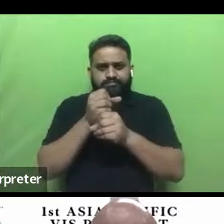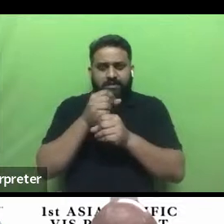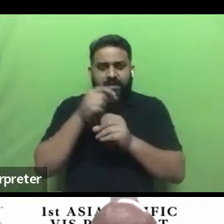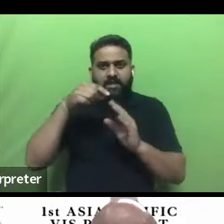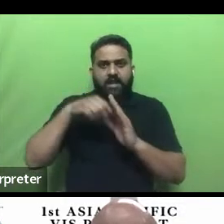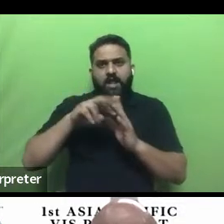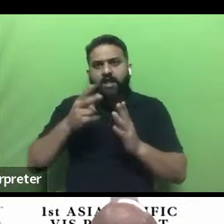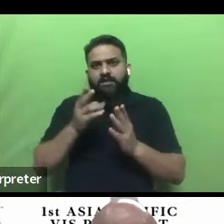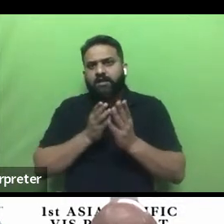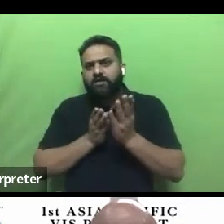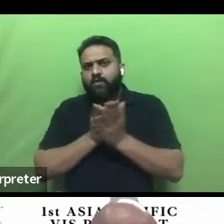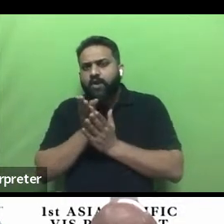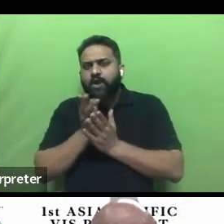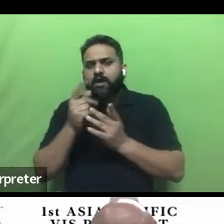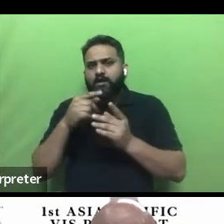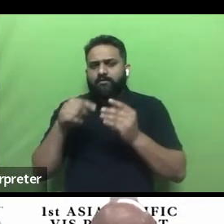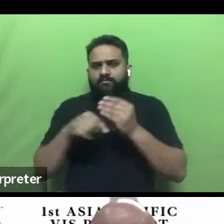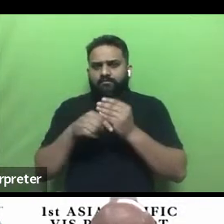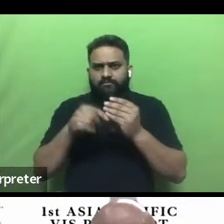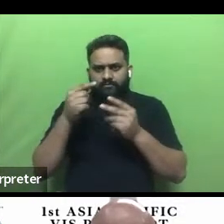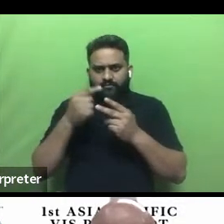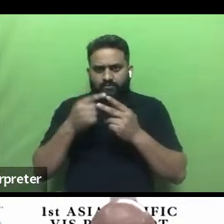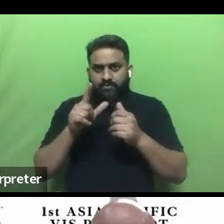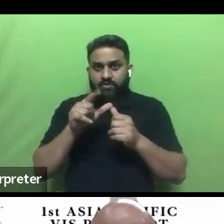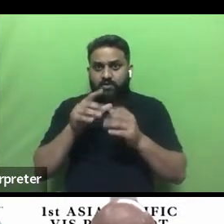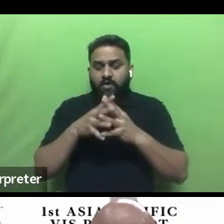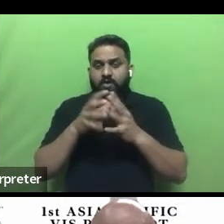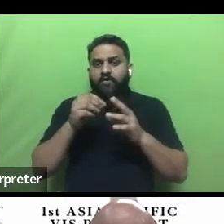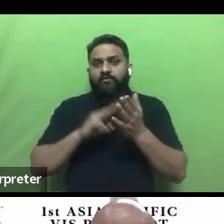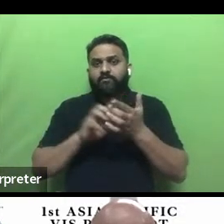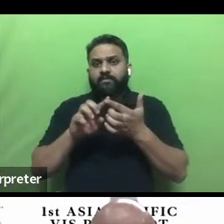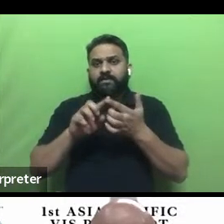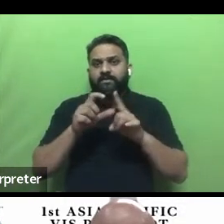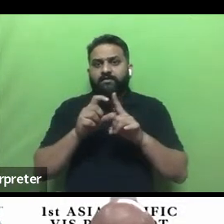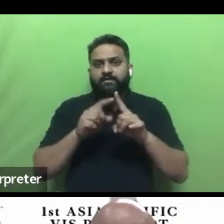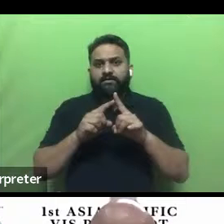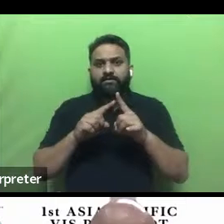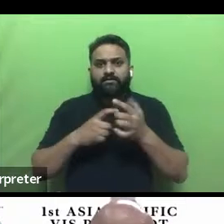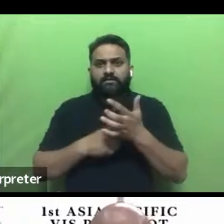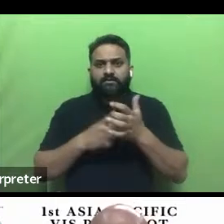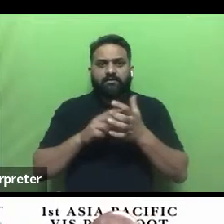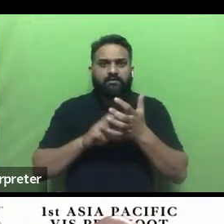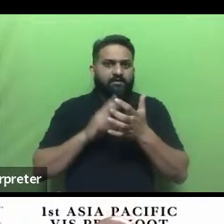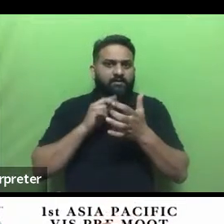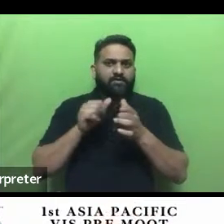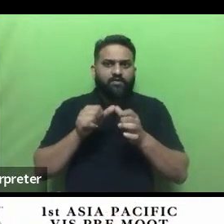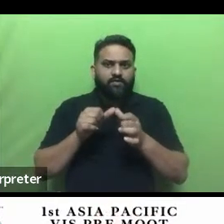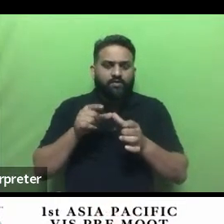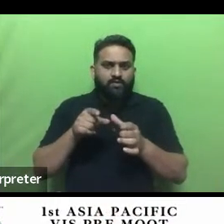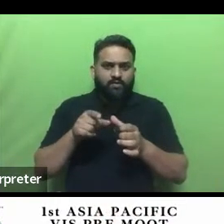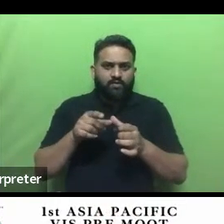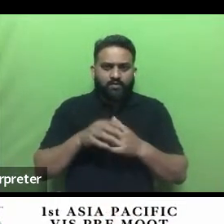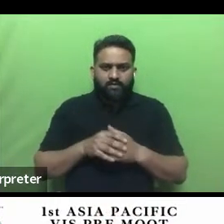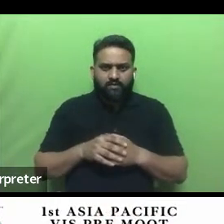alternative case that under the law of Mediterranean, the parties still consented to arbitrate and to this tribunal's